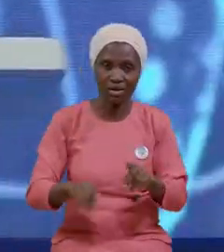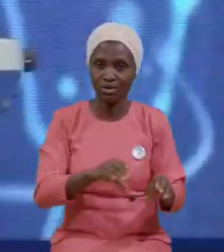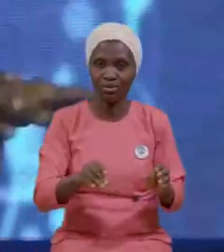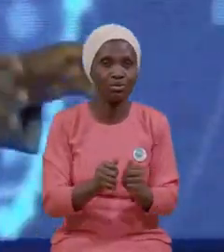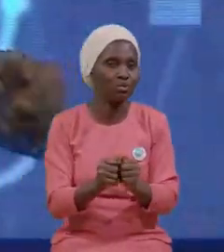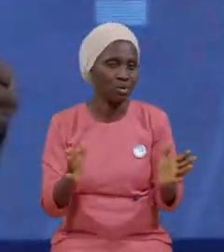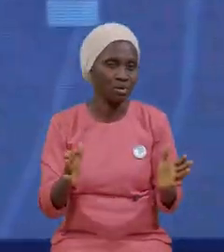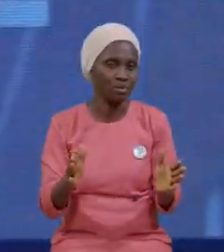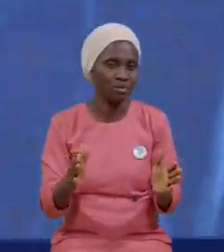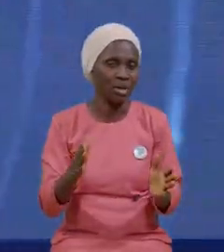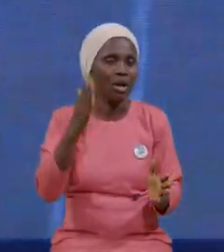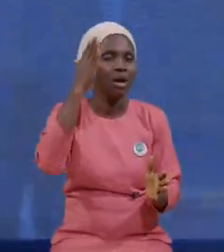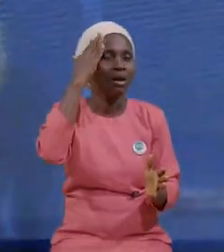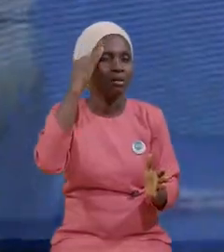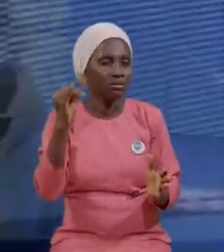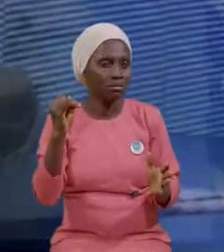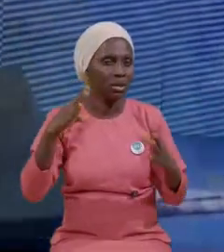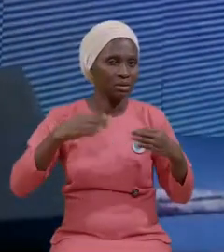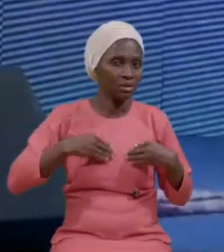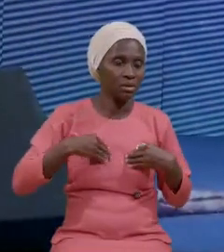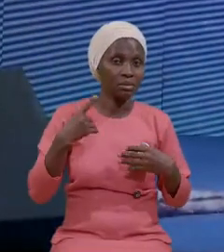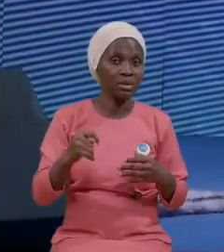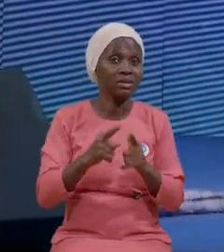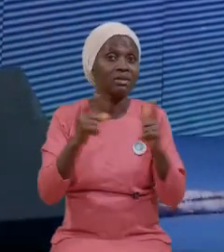Acknowledging the great need of peace.